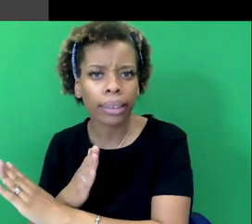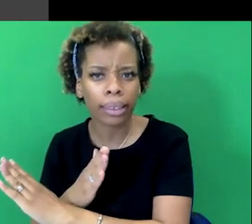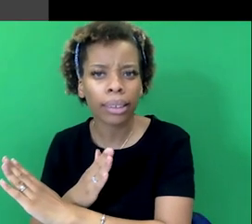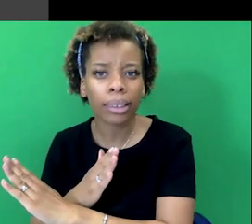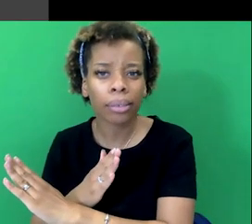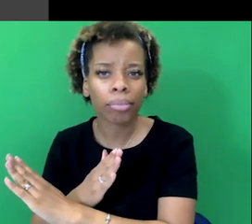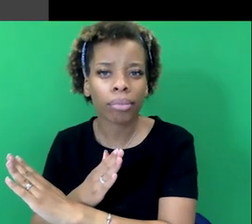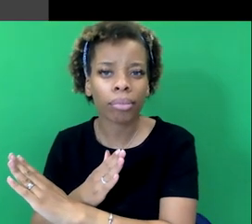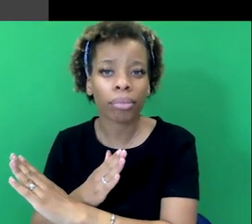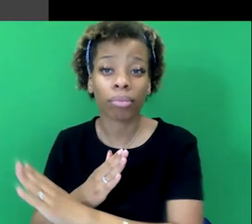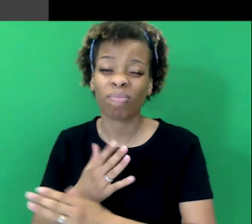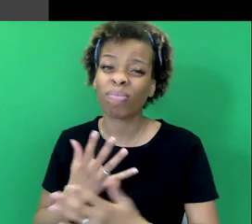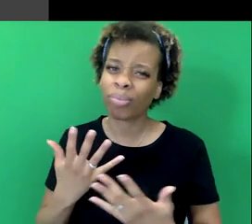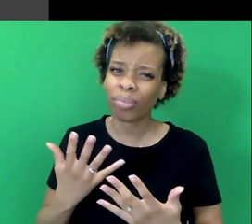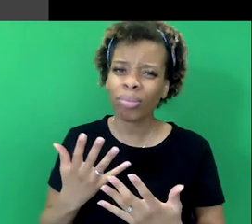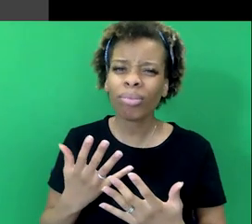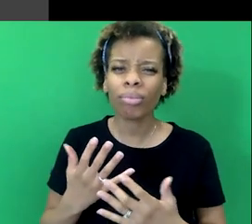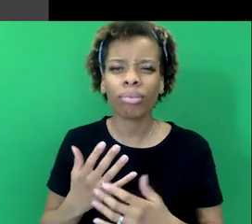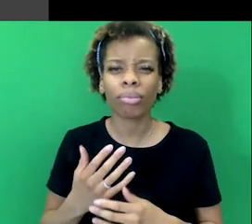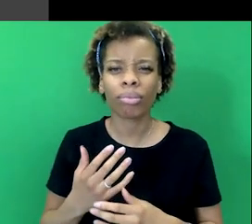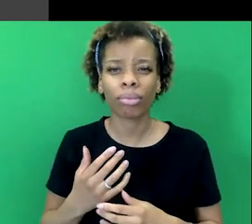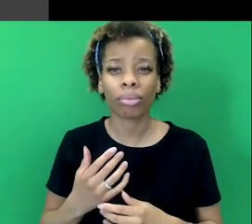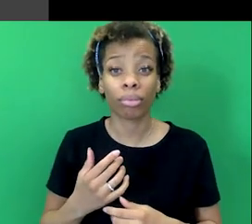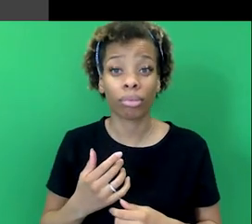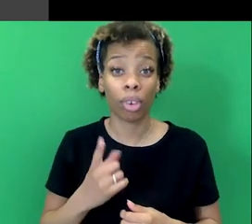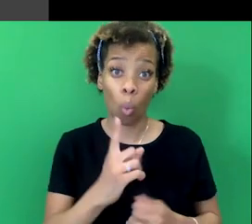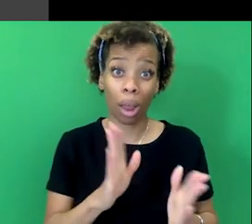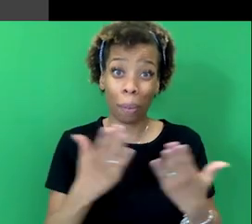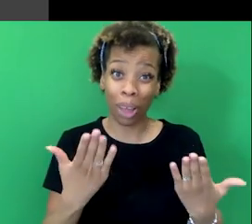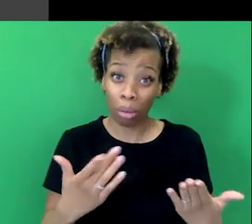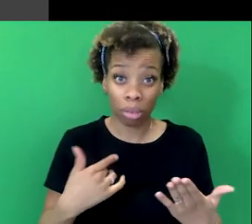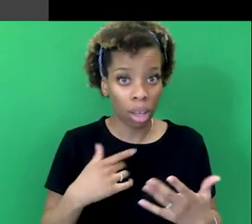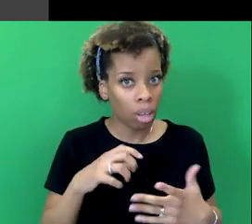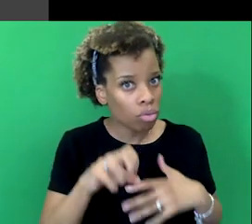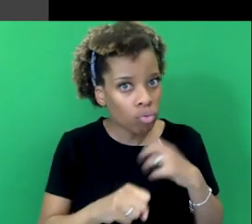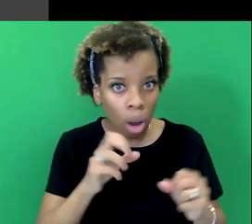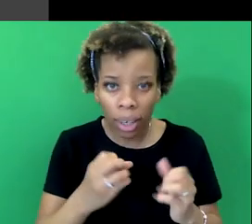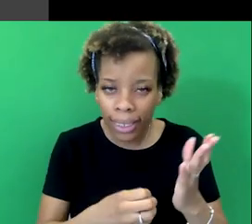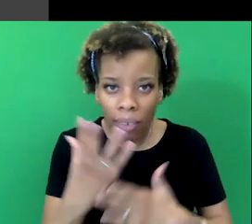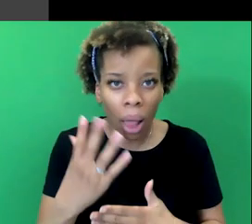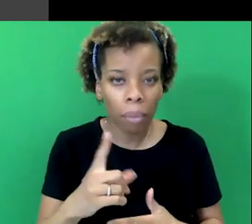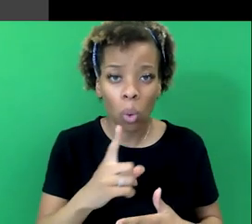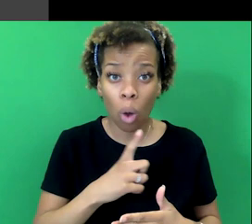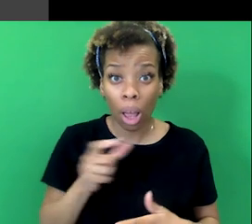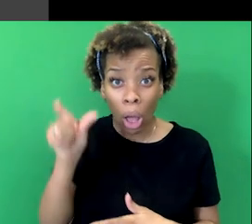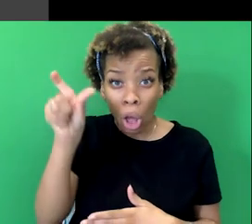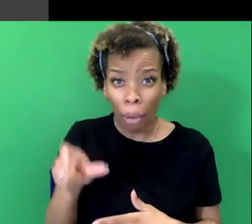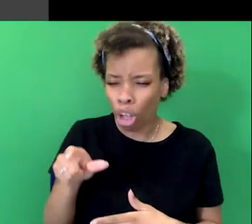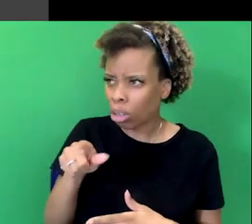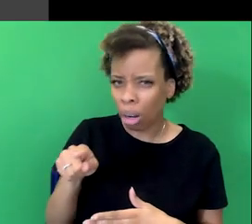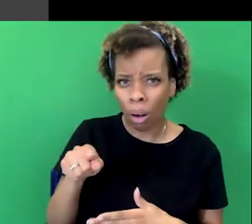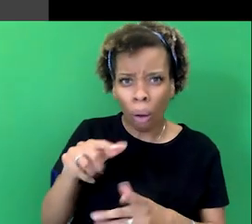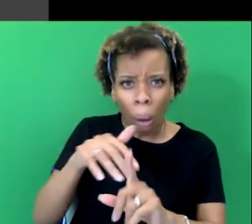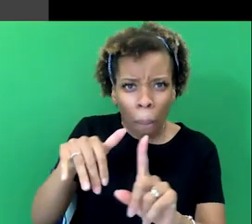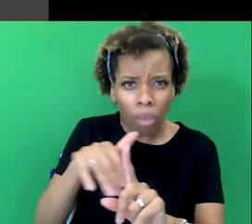it's something that with one book at the moment, I'm struggling with a lot because this person is incredibly problematic. And there are so